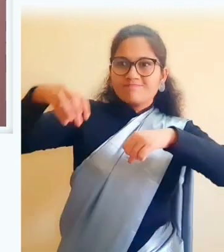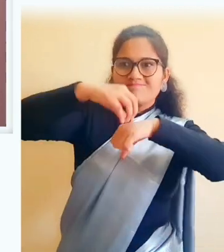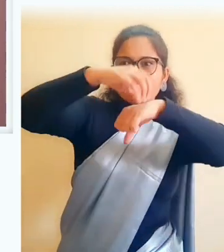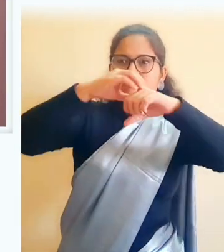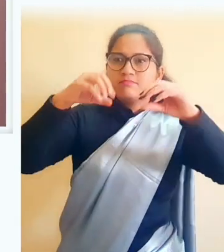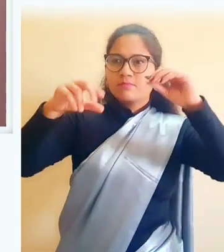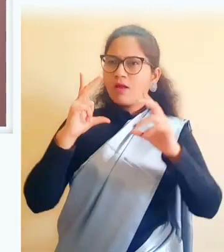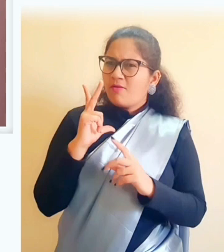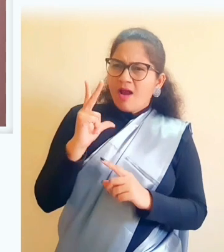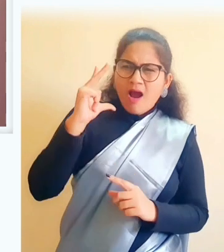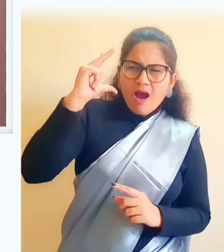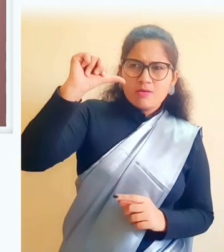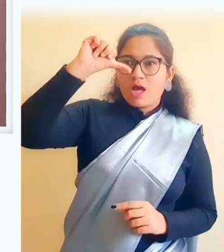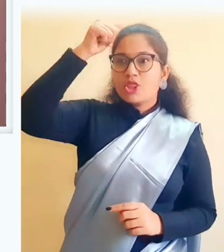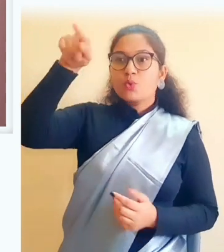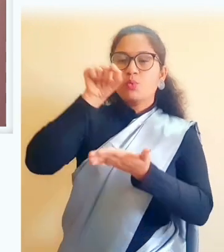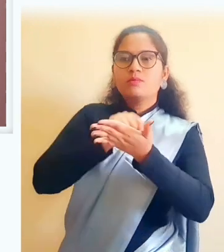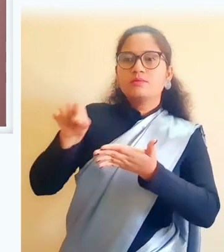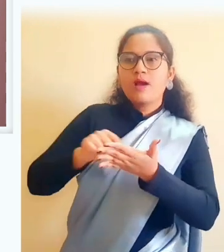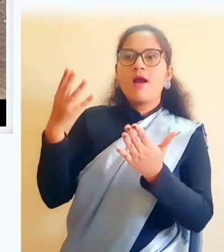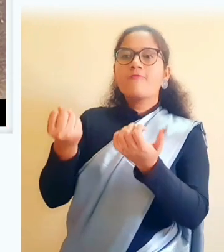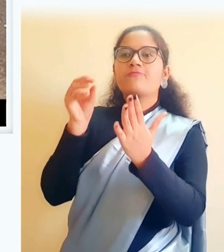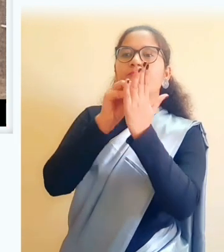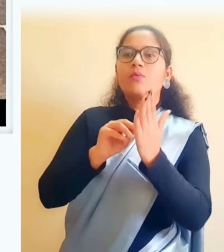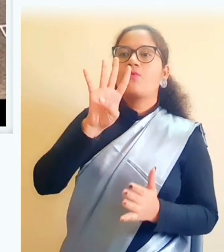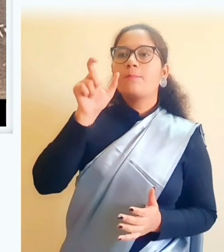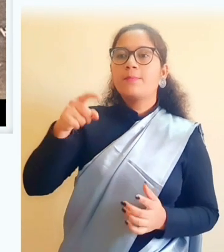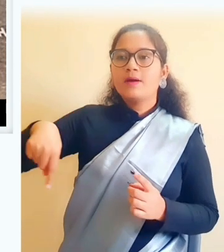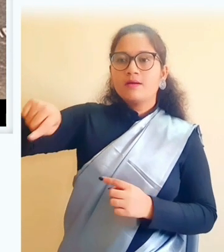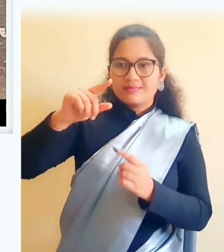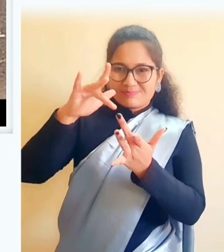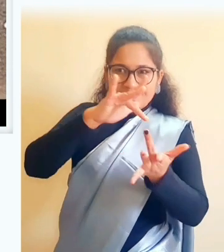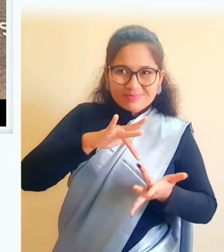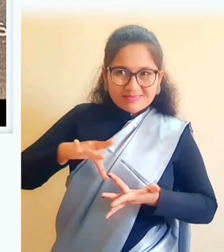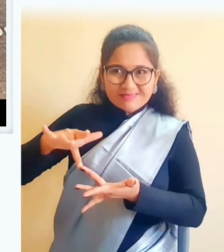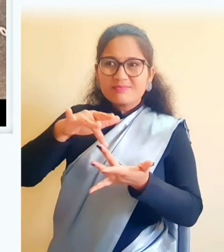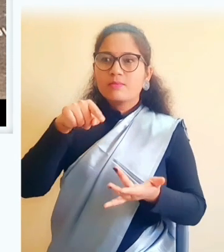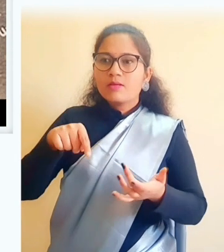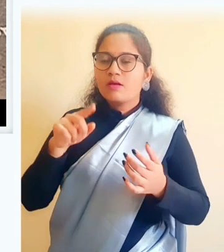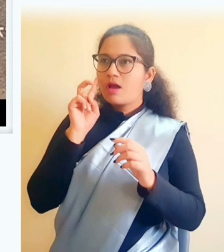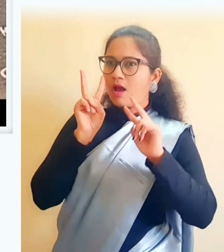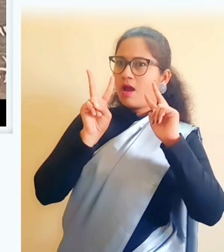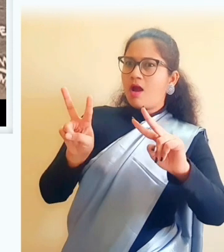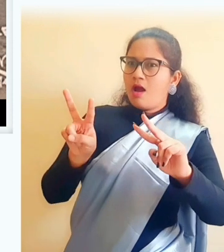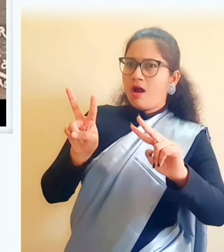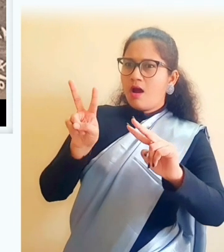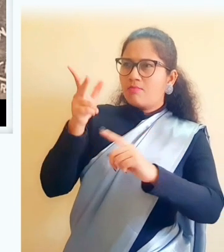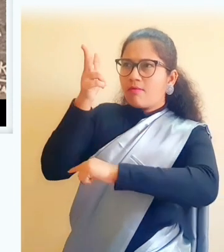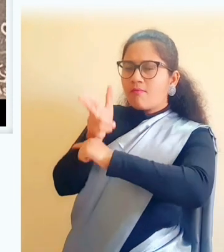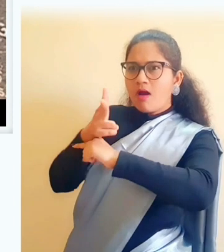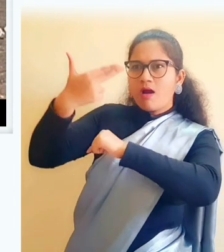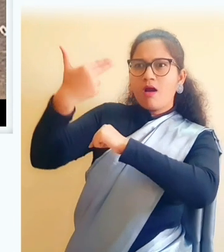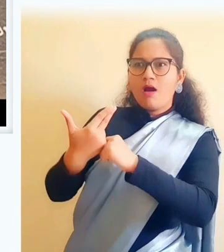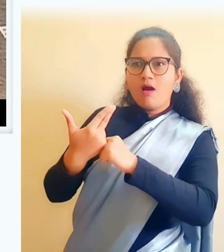the tower narrate legends from Hindu texts. The 4 people in the foreground of the picture look directly at